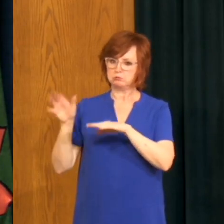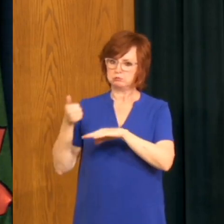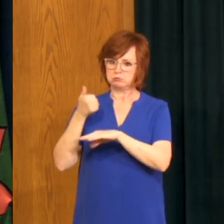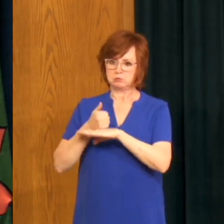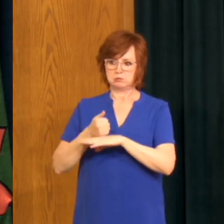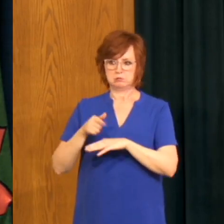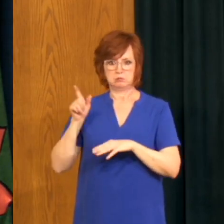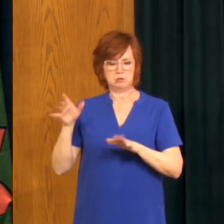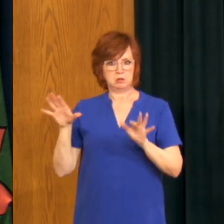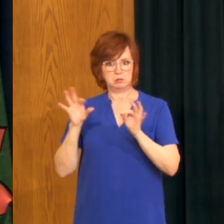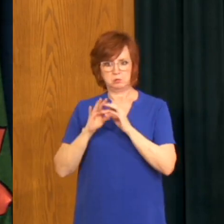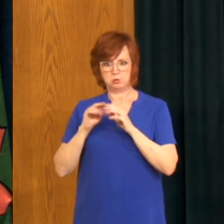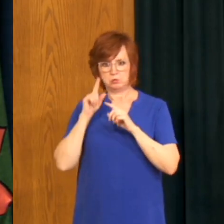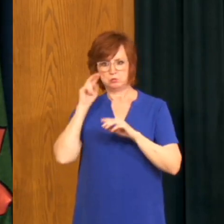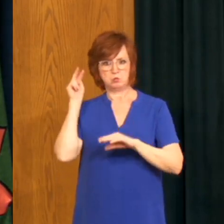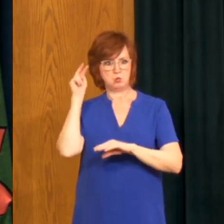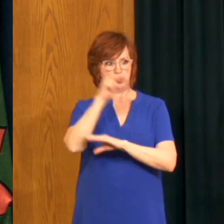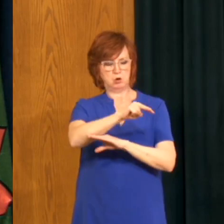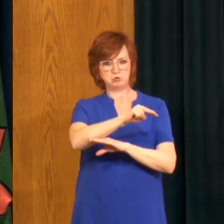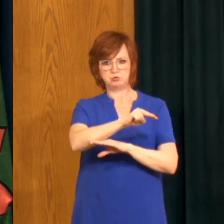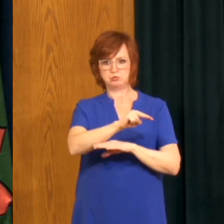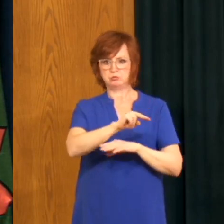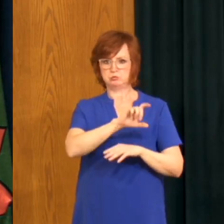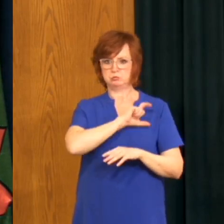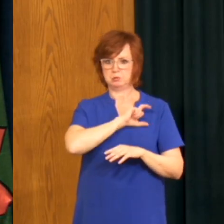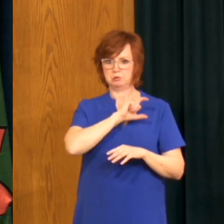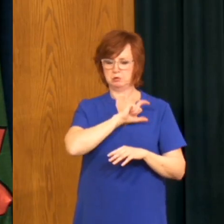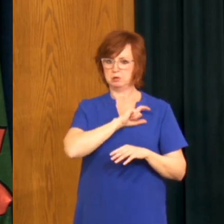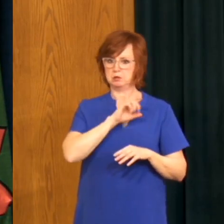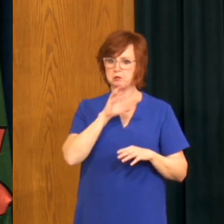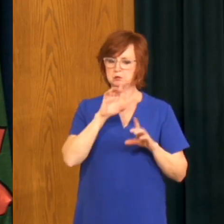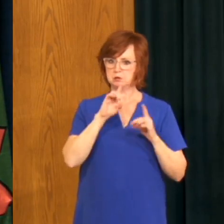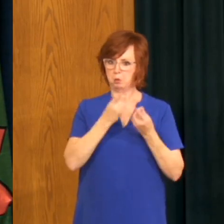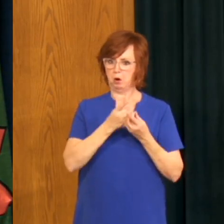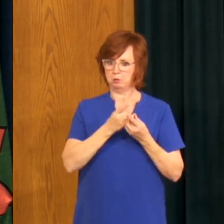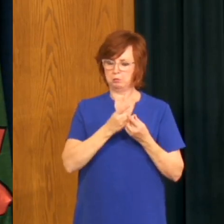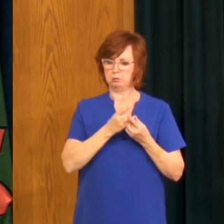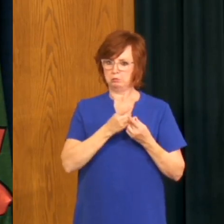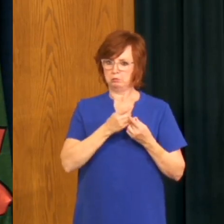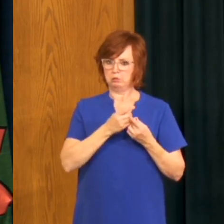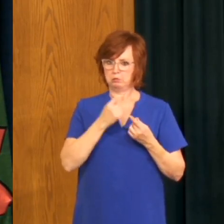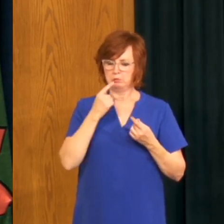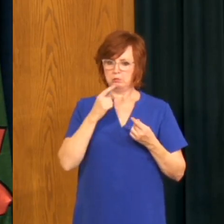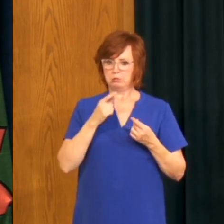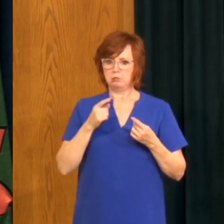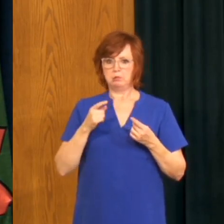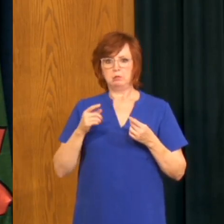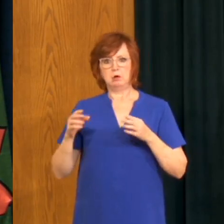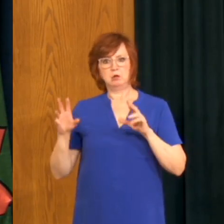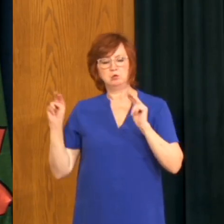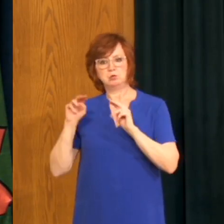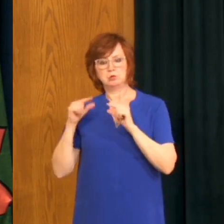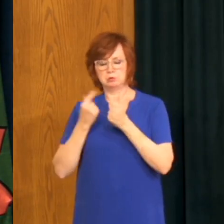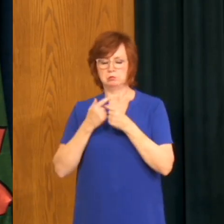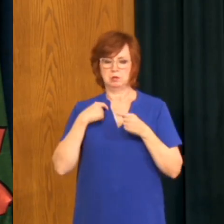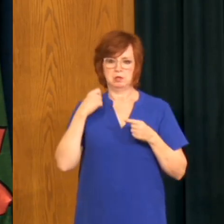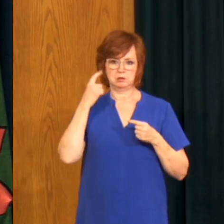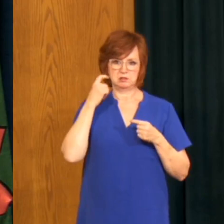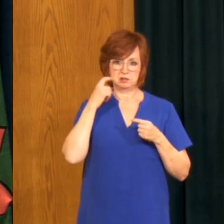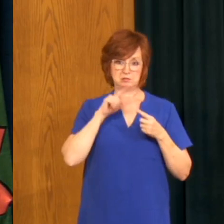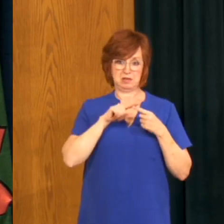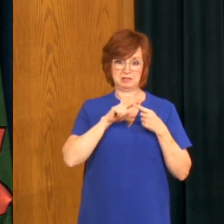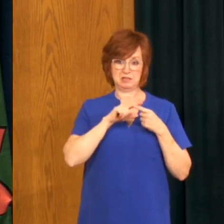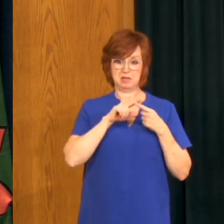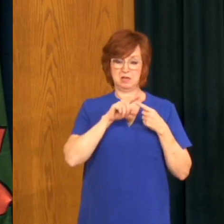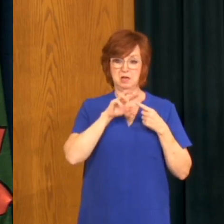police departments, and I think that's one of the I suspect that's one of the conversations that the two mayors are raising